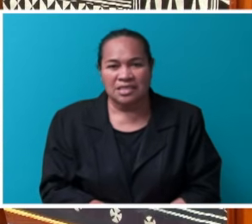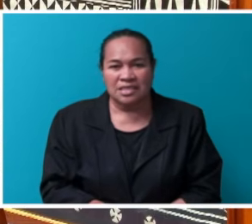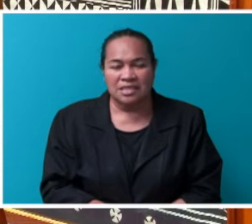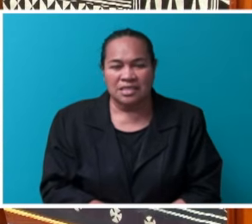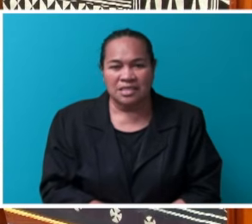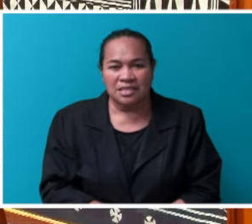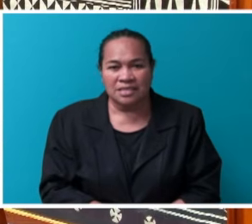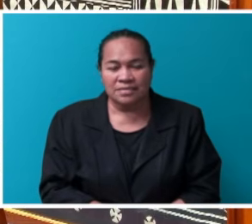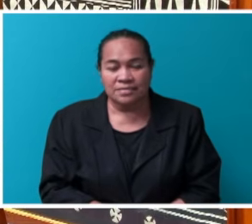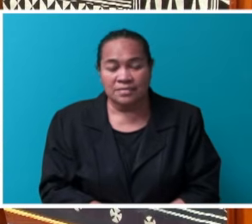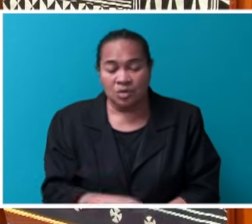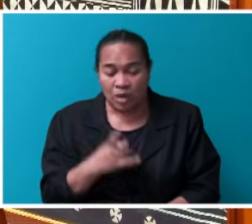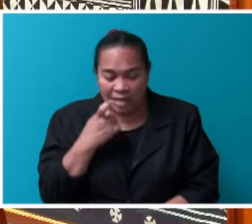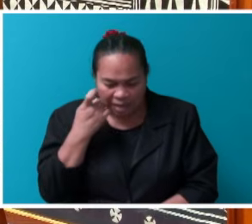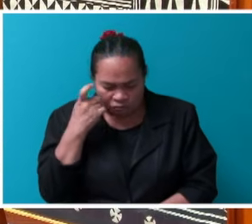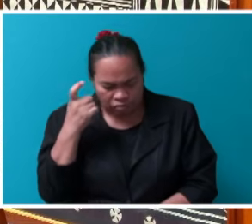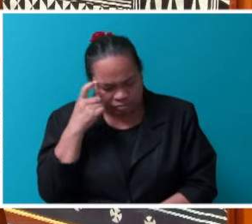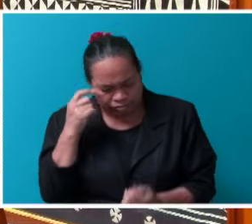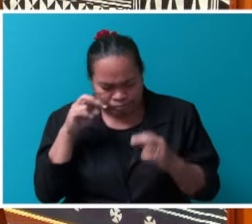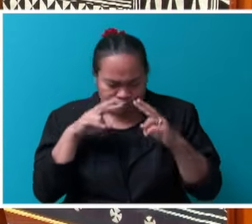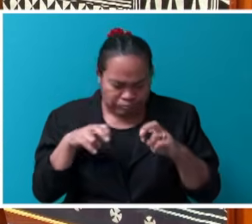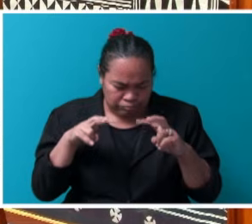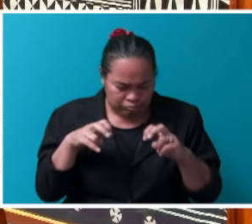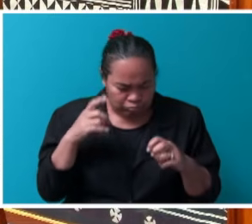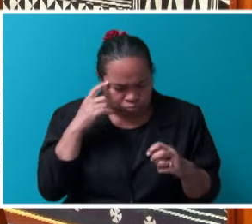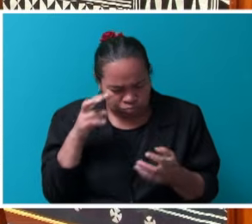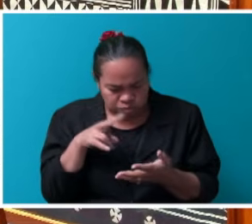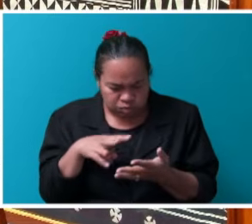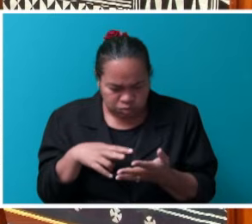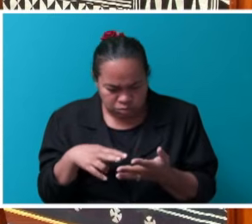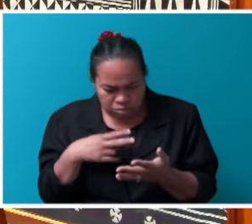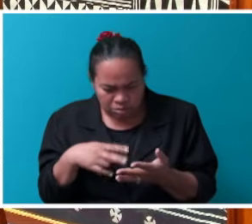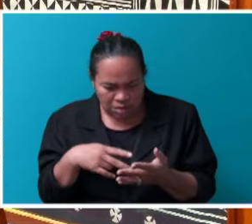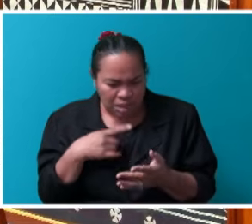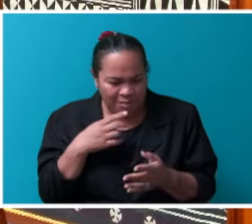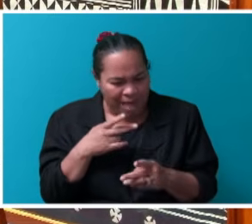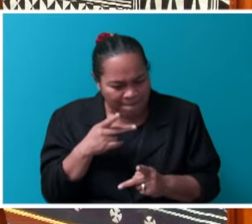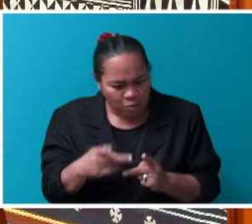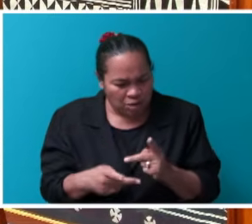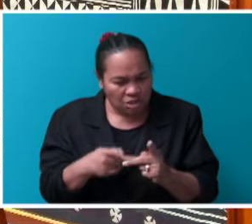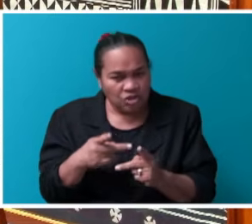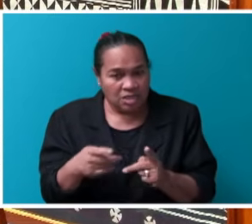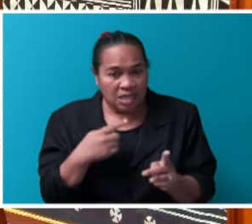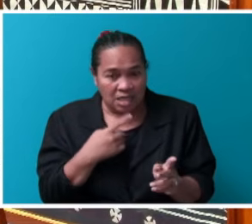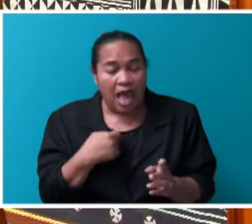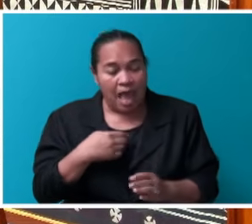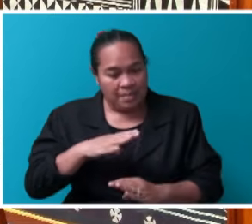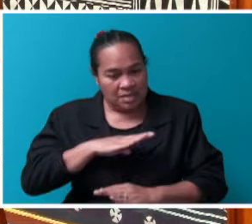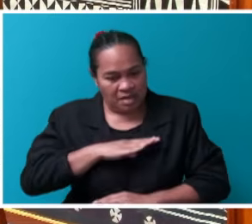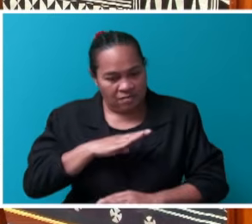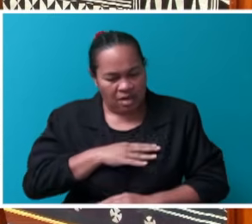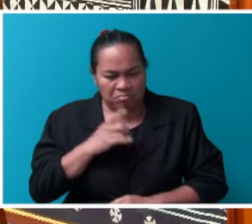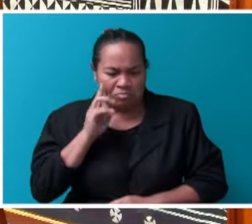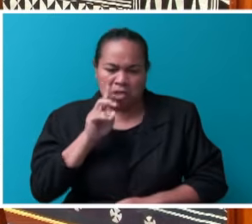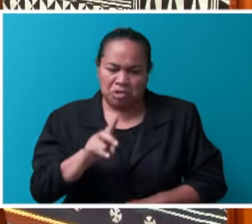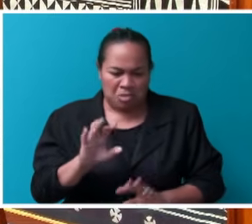After careful consideration of the relevant parliamentary procedures, I am satisfied and I see no